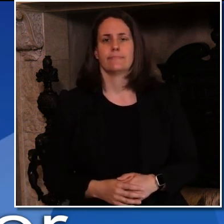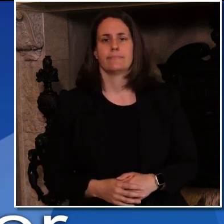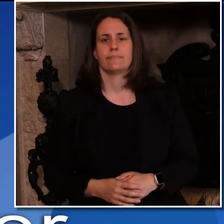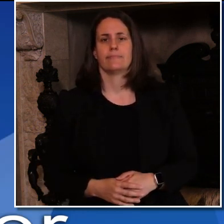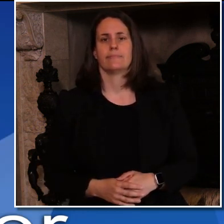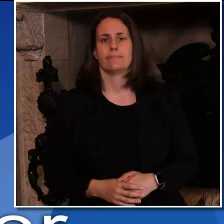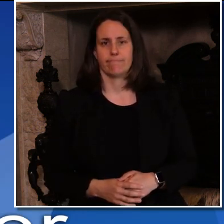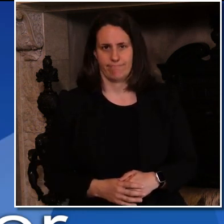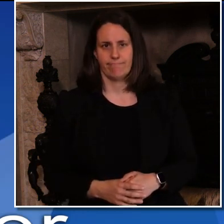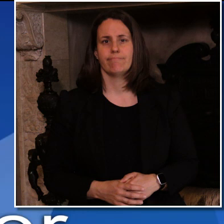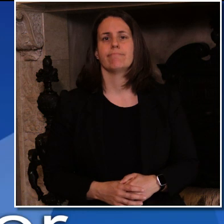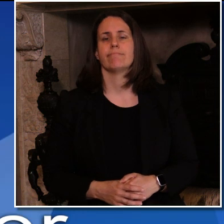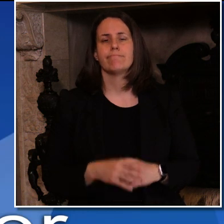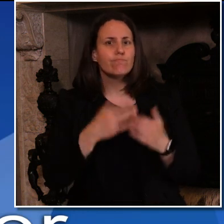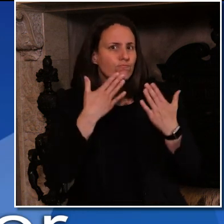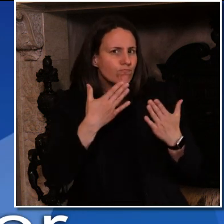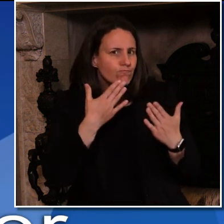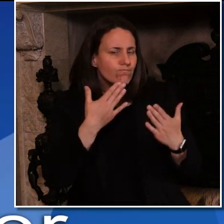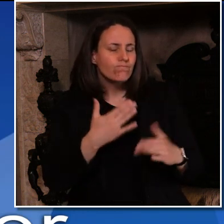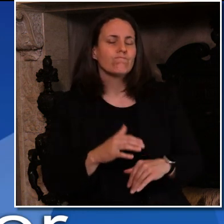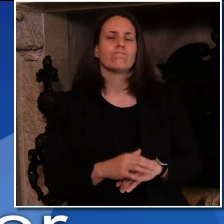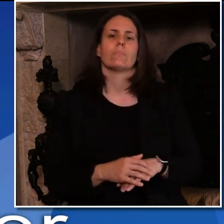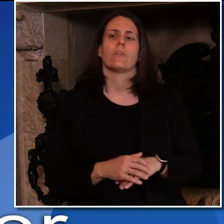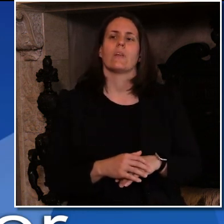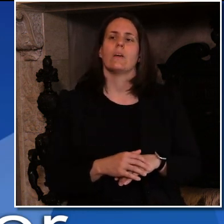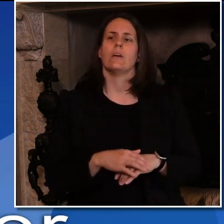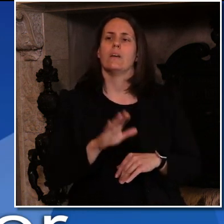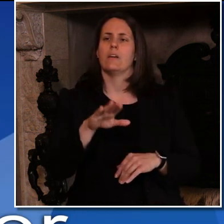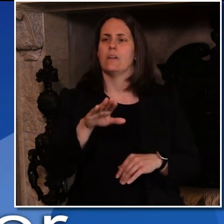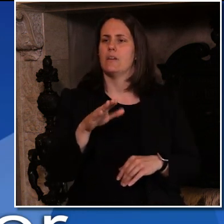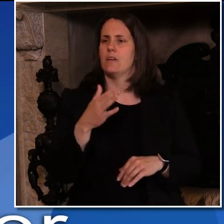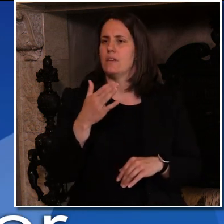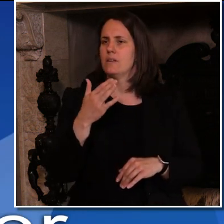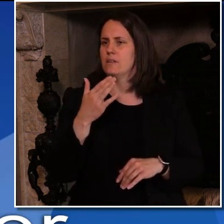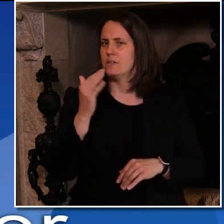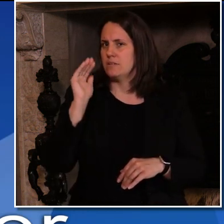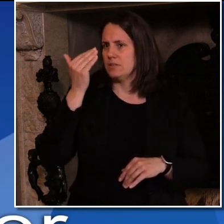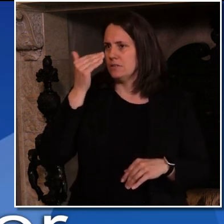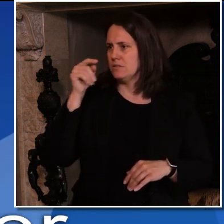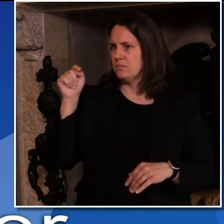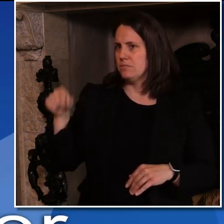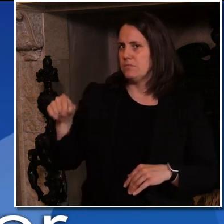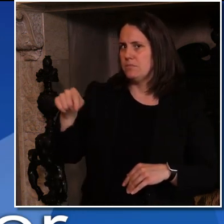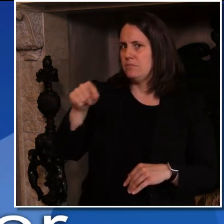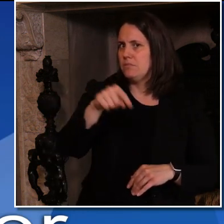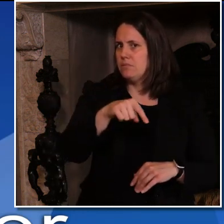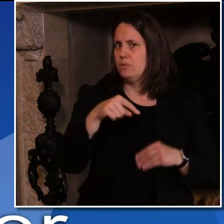Yes, thank you. There are now some stores who are mandating that you wear a mask in